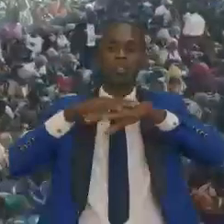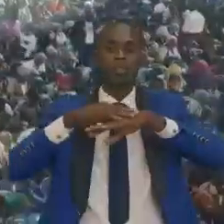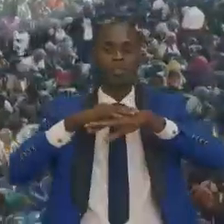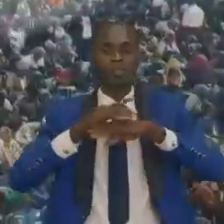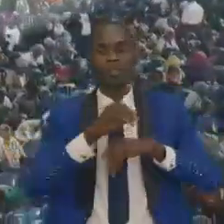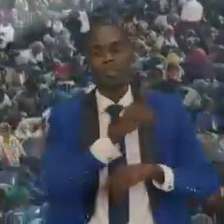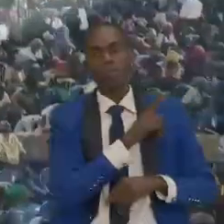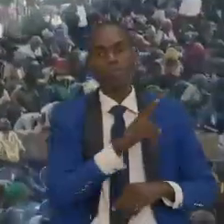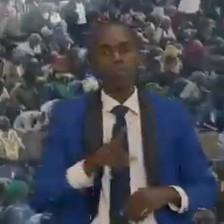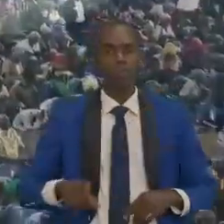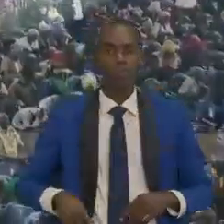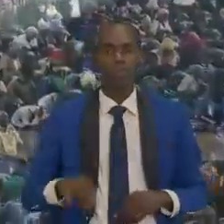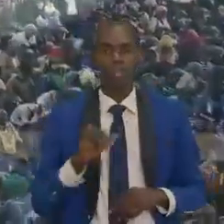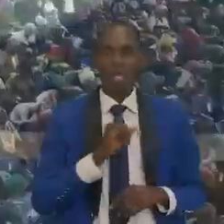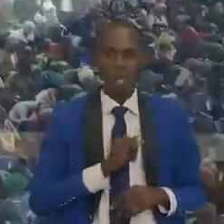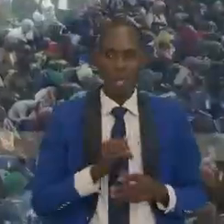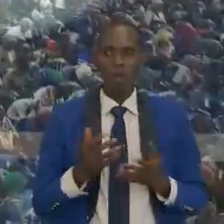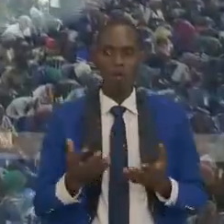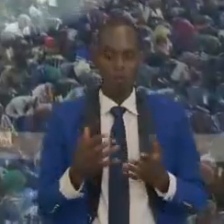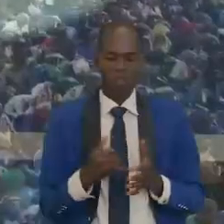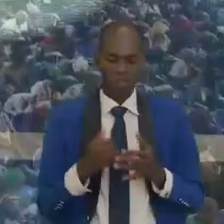Lord, I want it now.